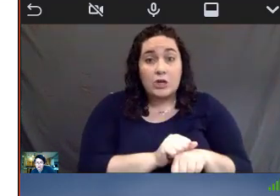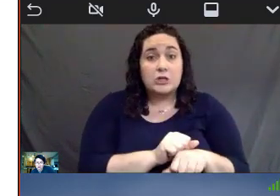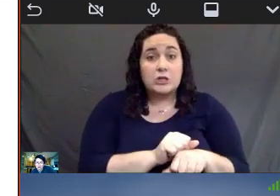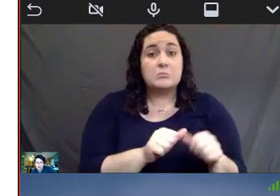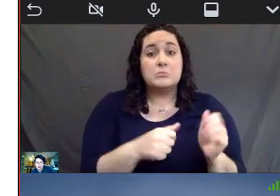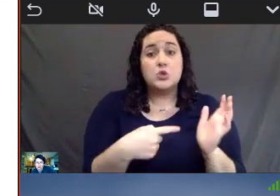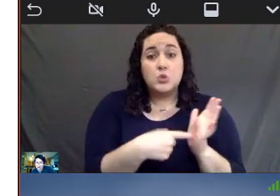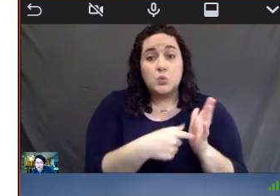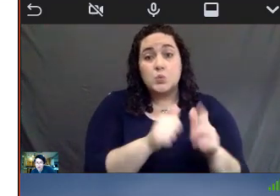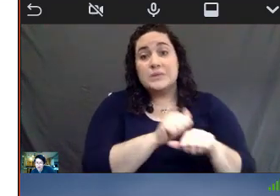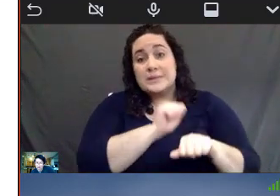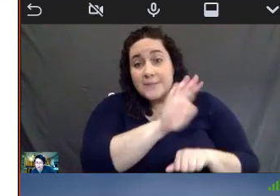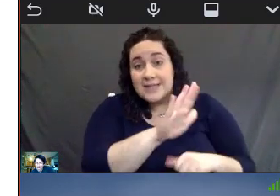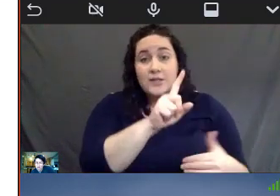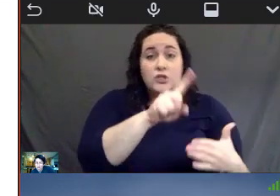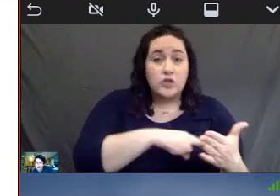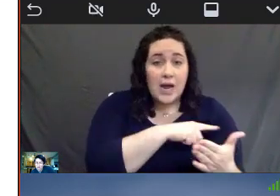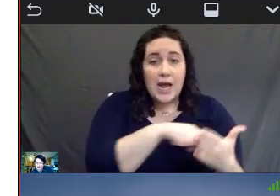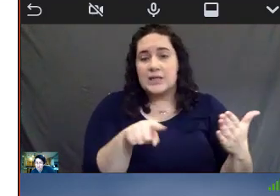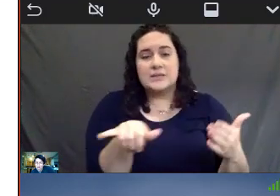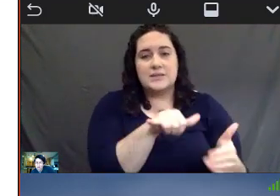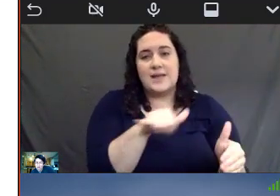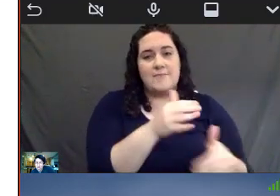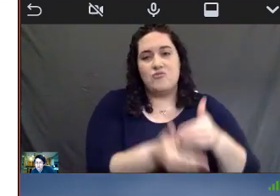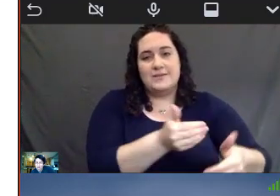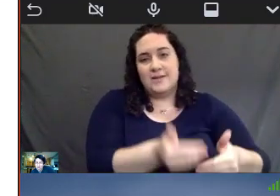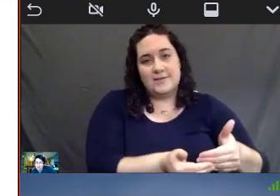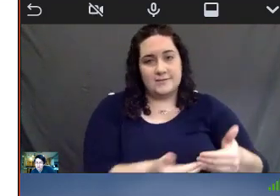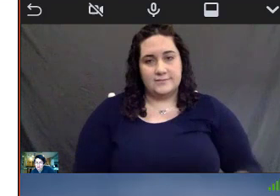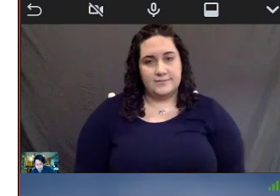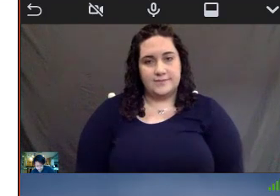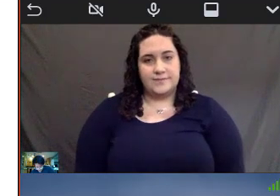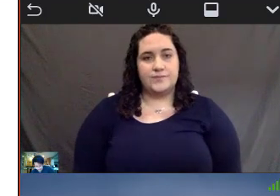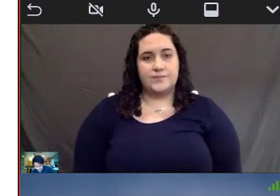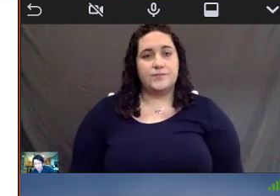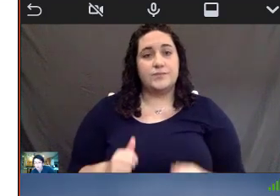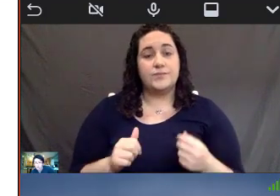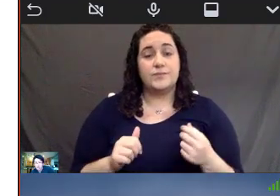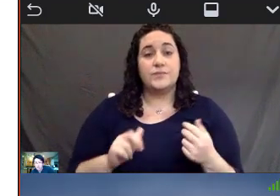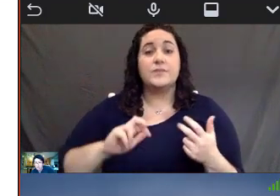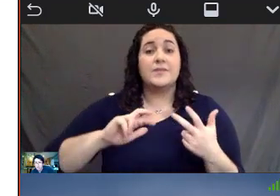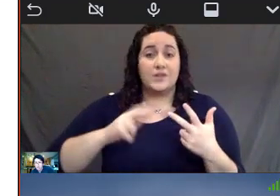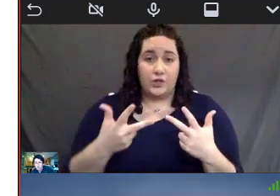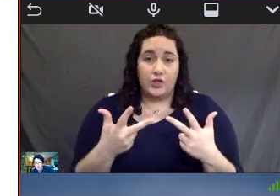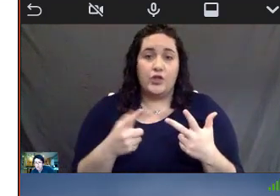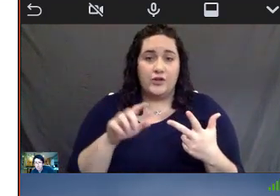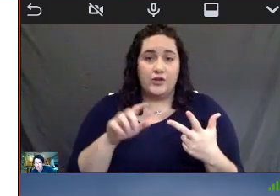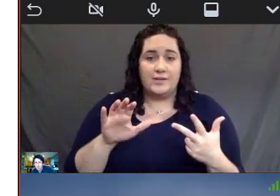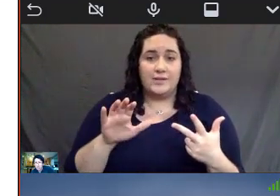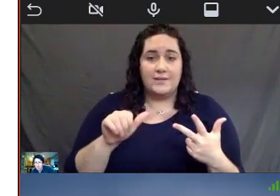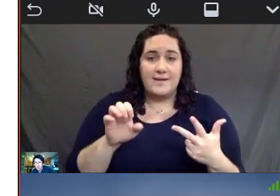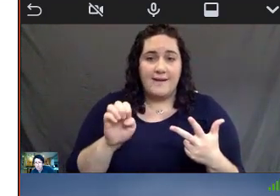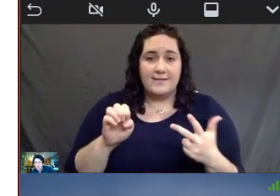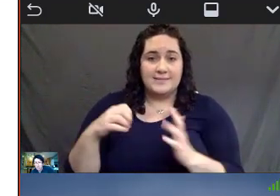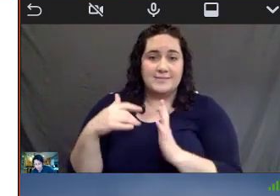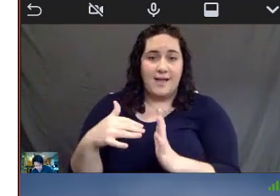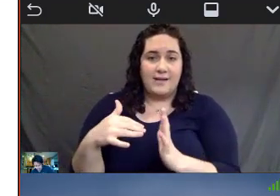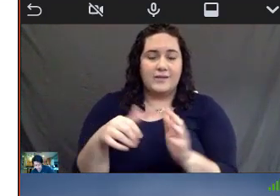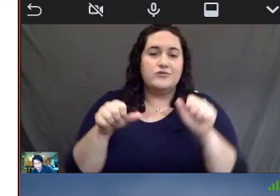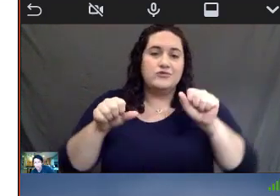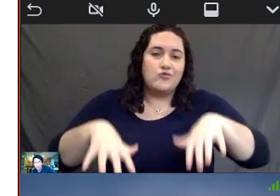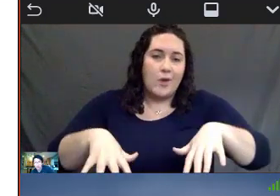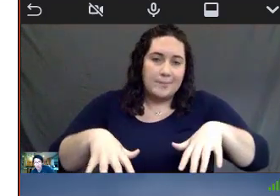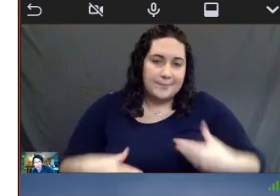has. We dropped the third case study. So the utilization or case study grade goes from 30% down to